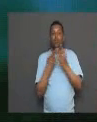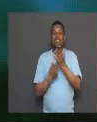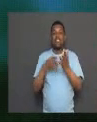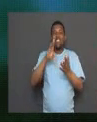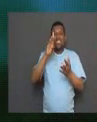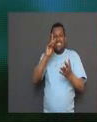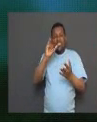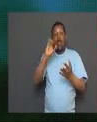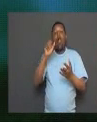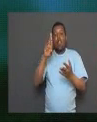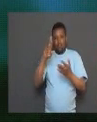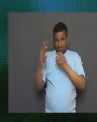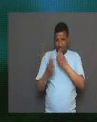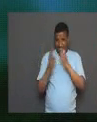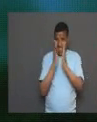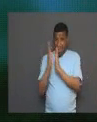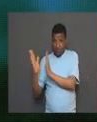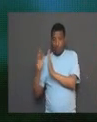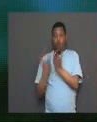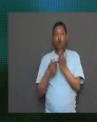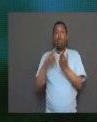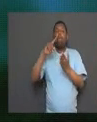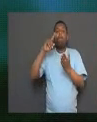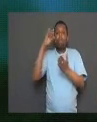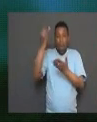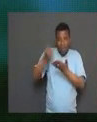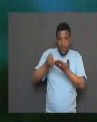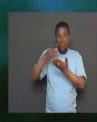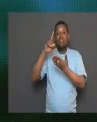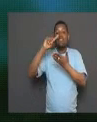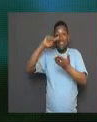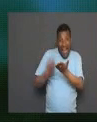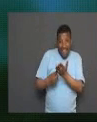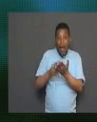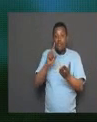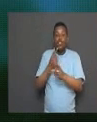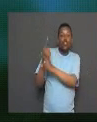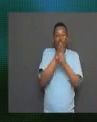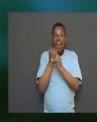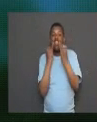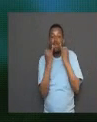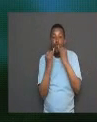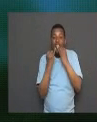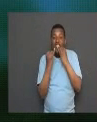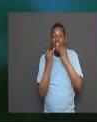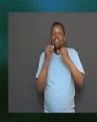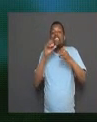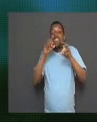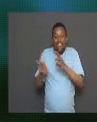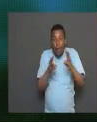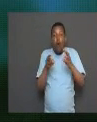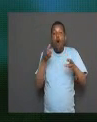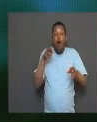Digital archives of map data are called Geographic Information Systems, or